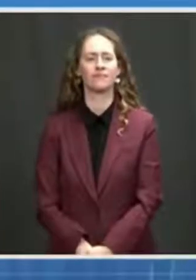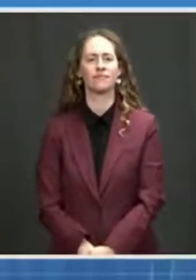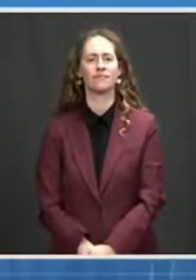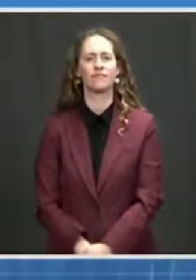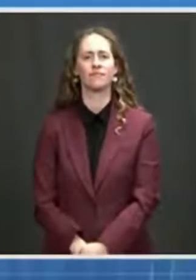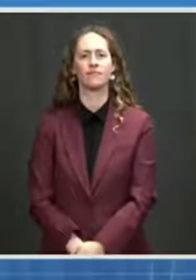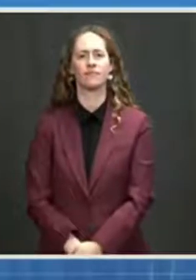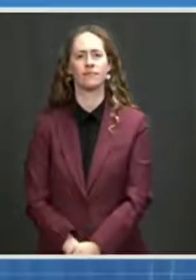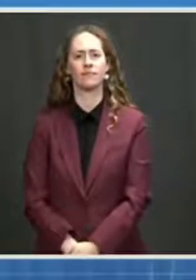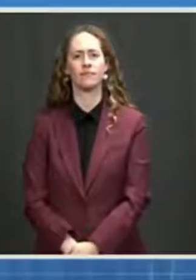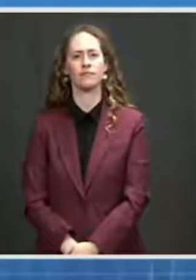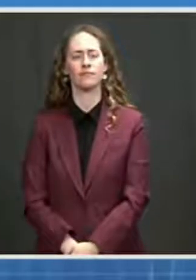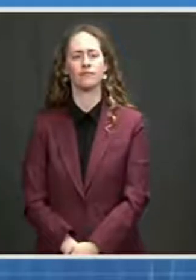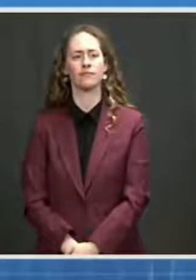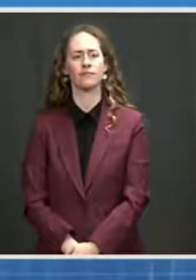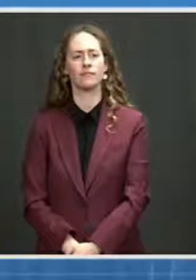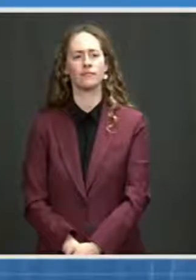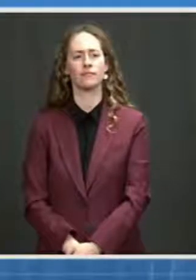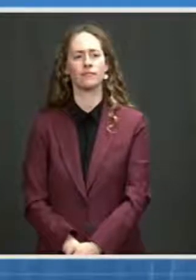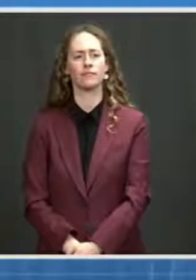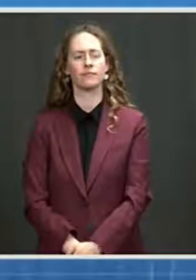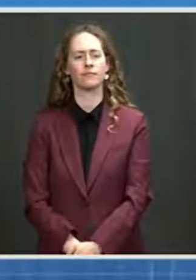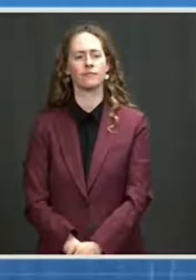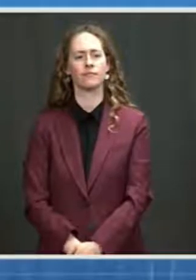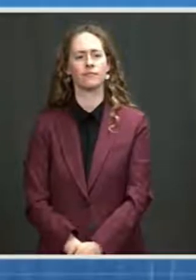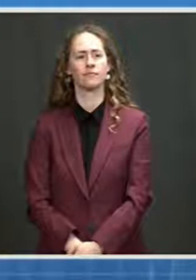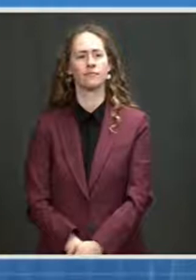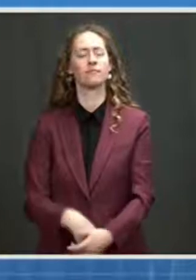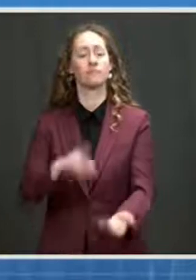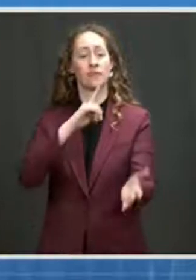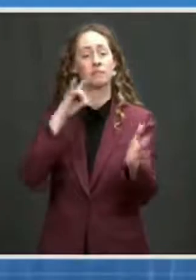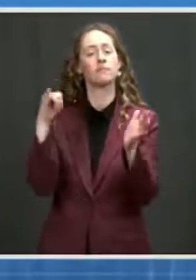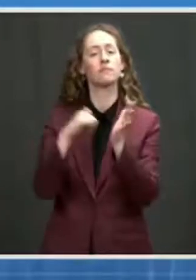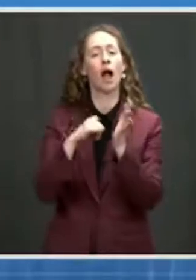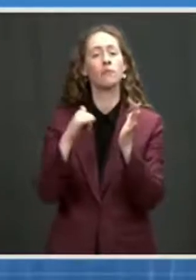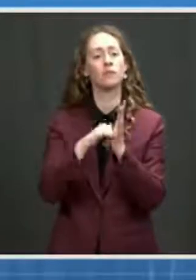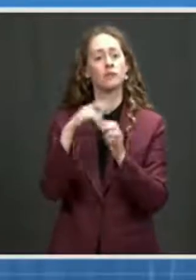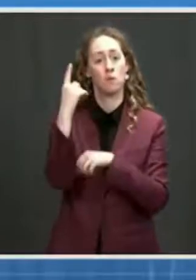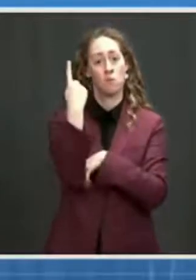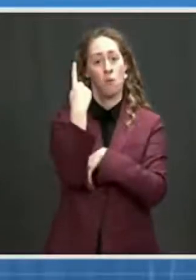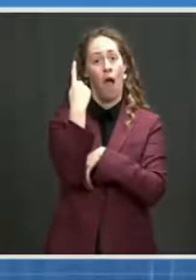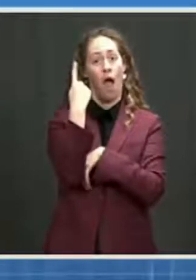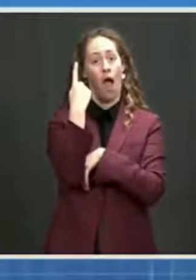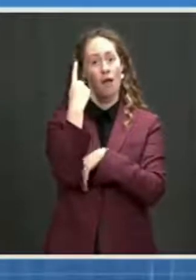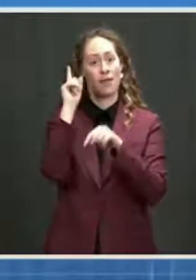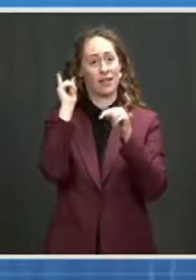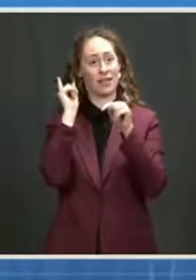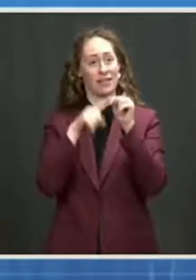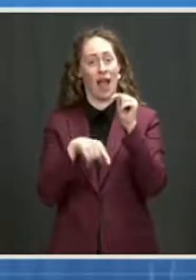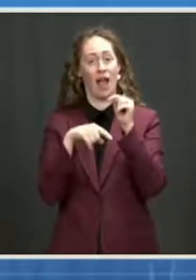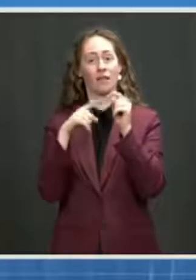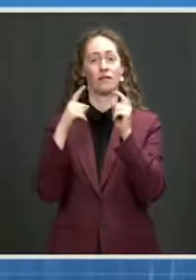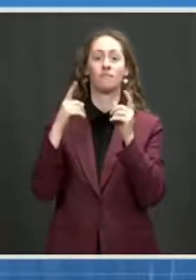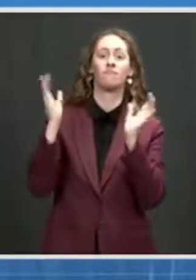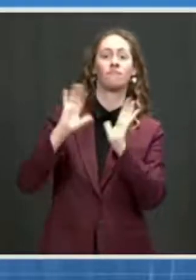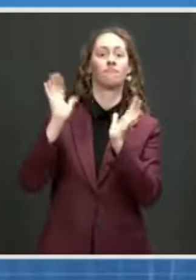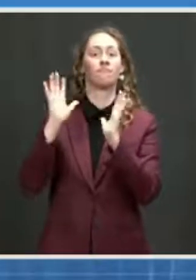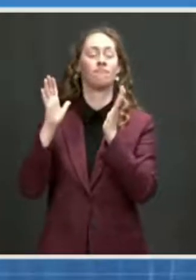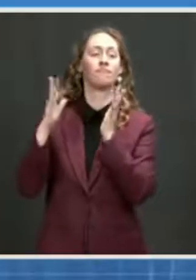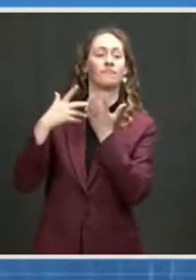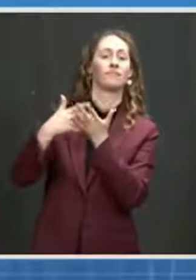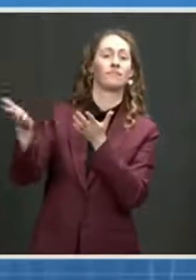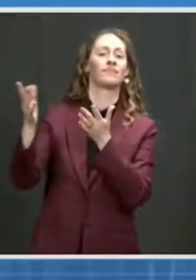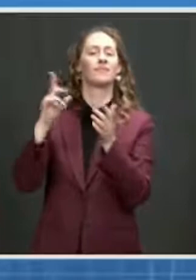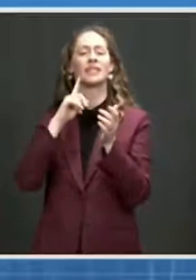Look, it's not realistic to expect that not a single dose will go to waste. I would tell you that a very, very small fraction